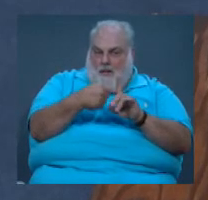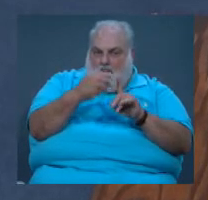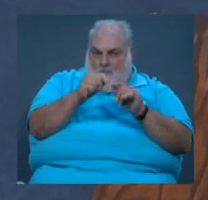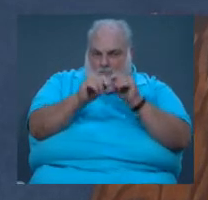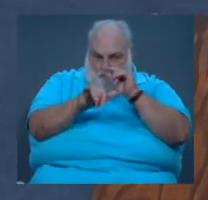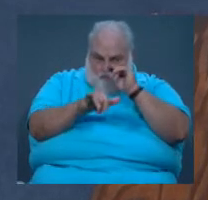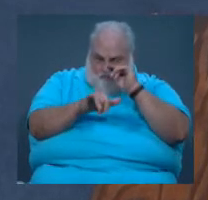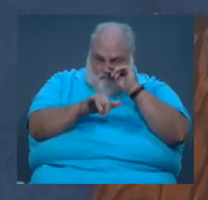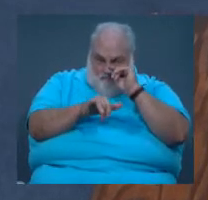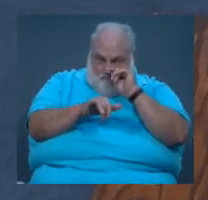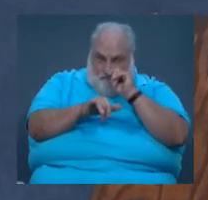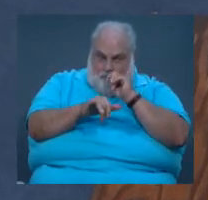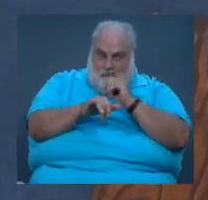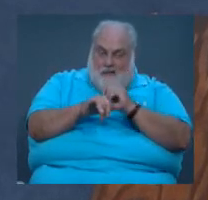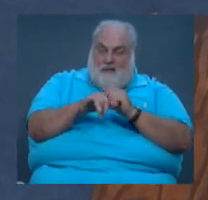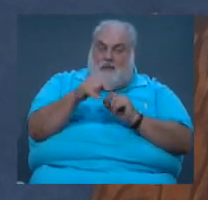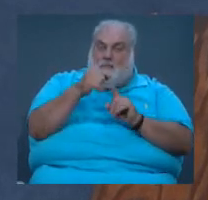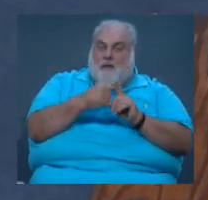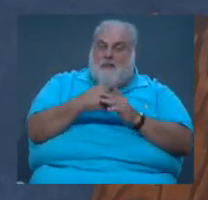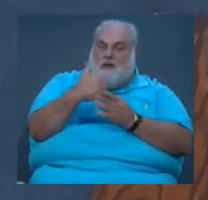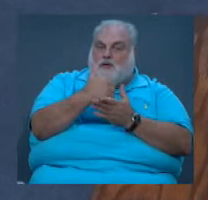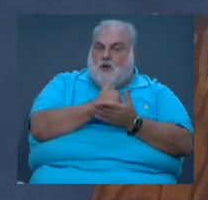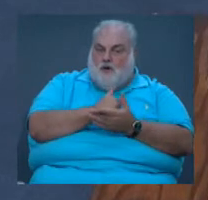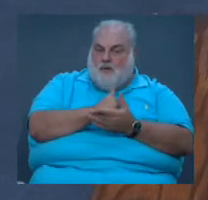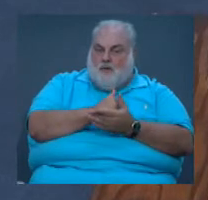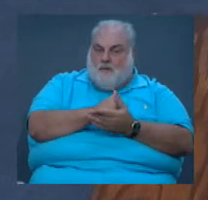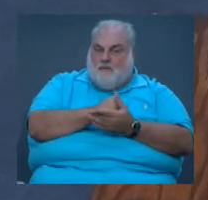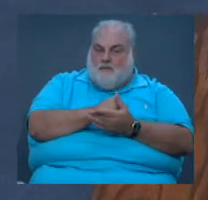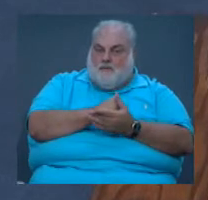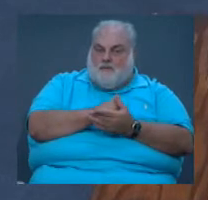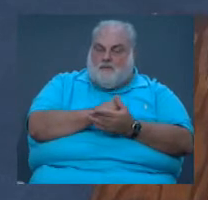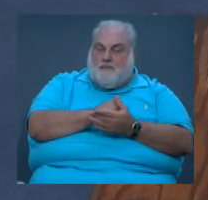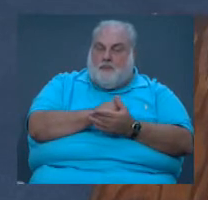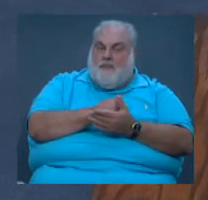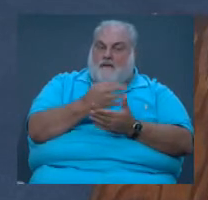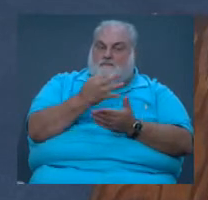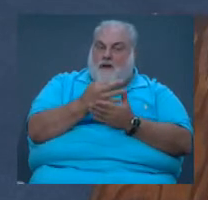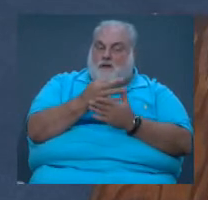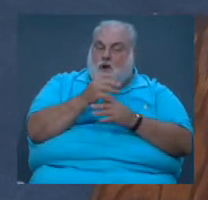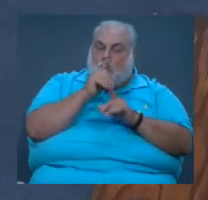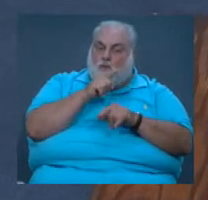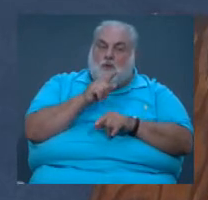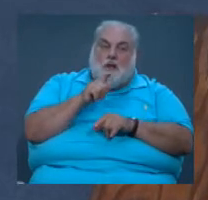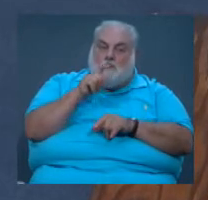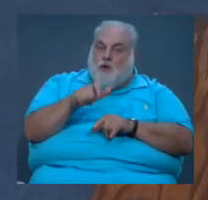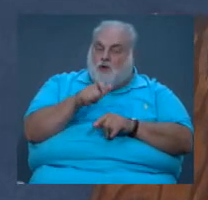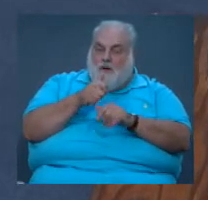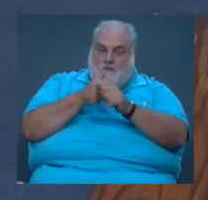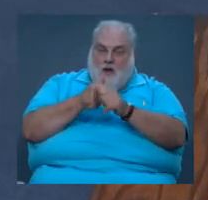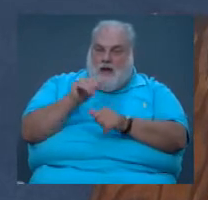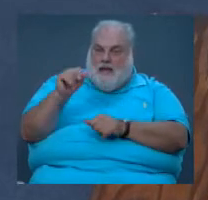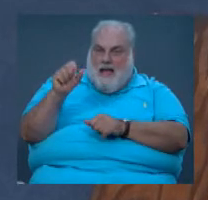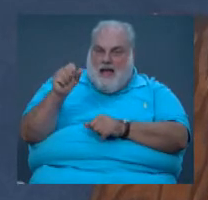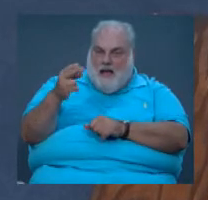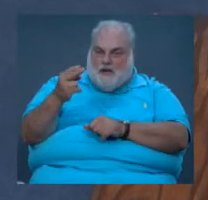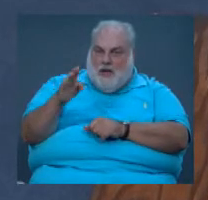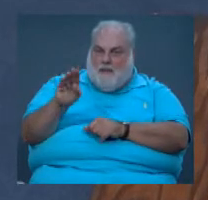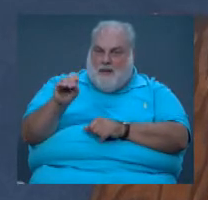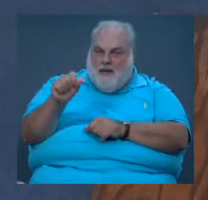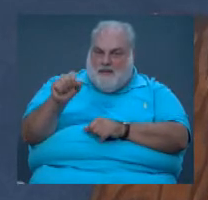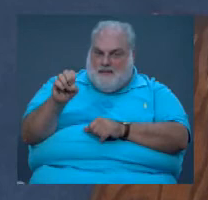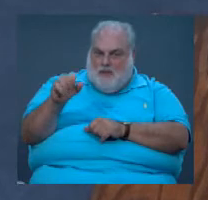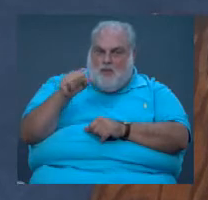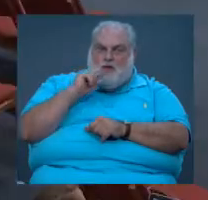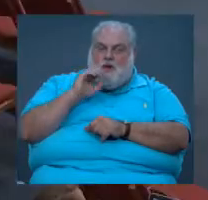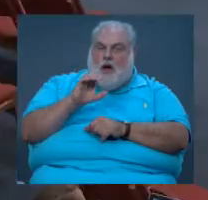So you're accruing. in the month that it's earned. Yeah, in fact, that financial ordinance does say that we're not to follow cash basis. We are to accrue.